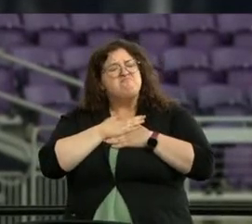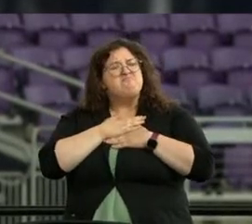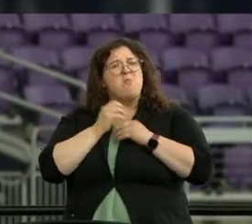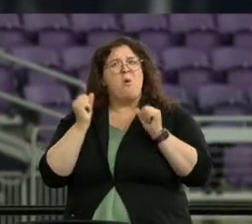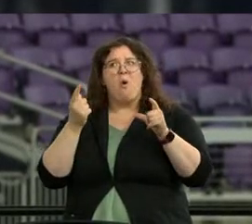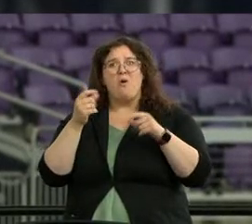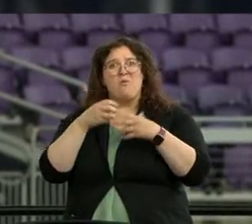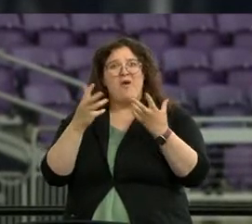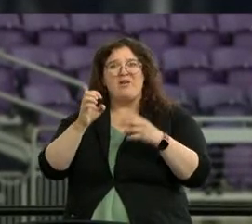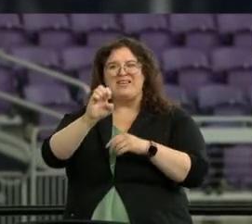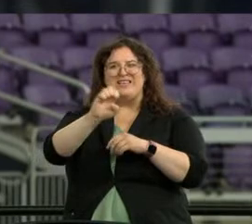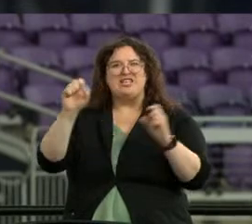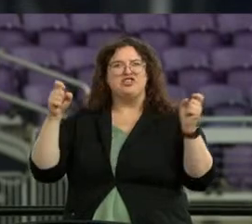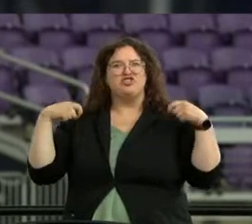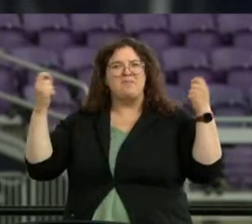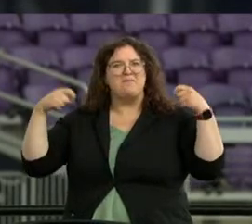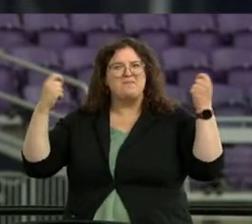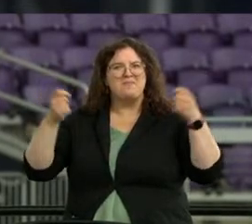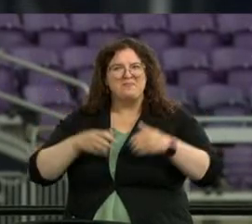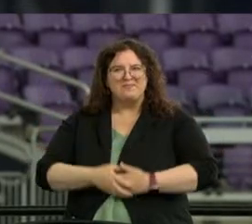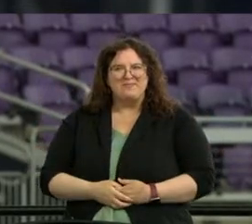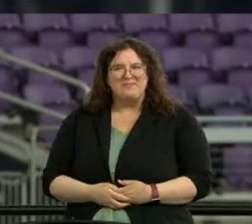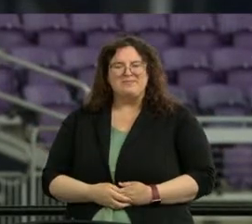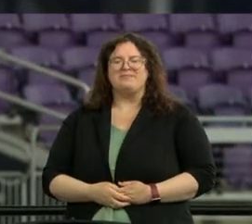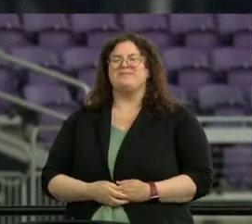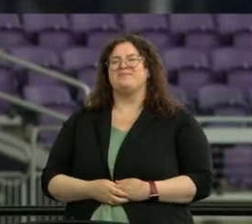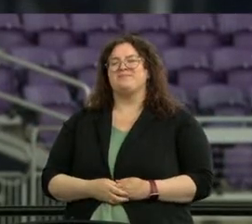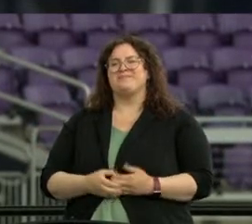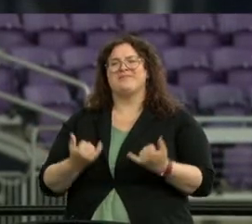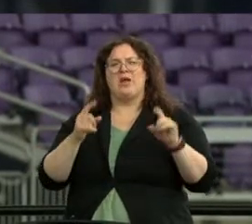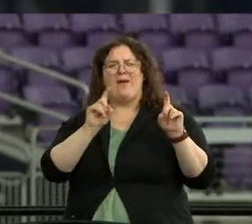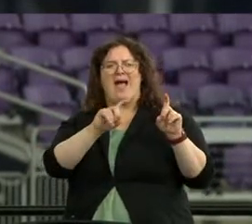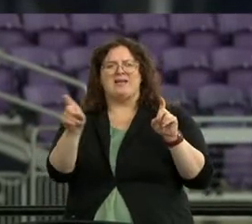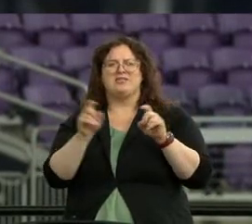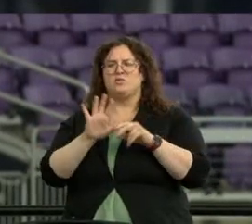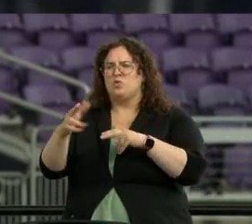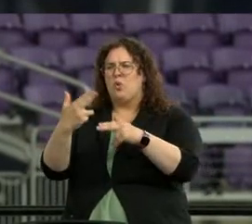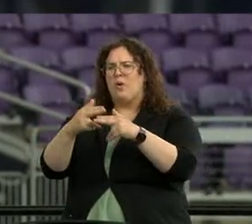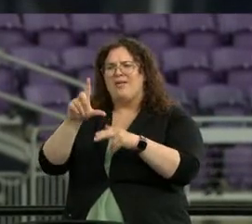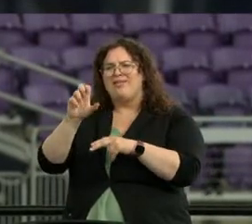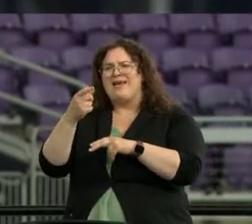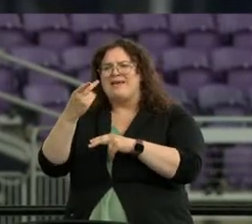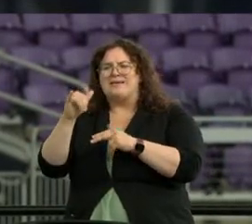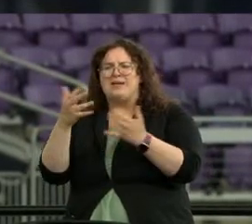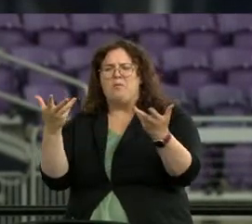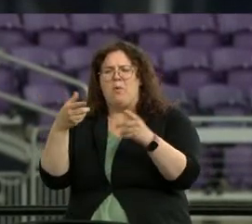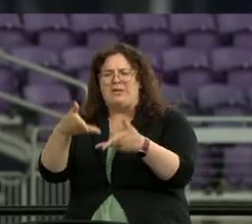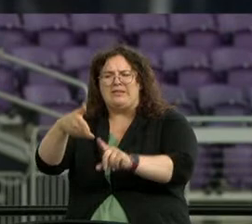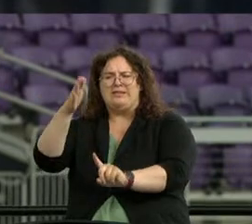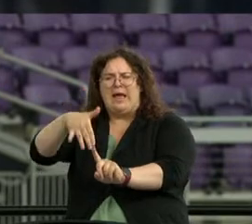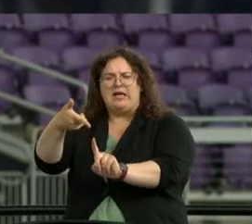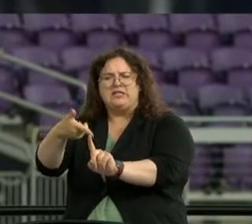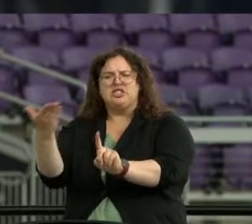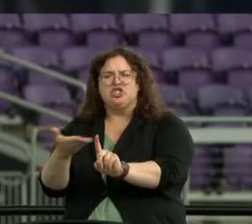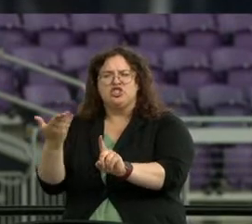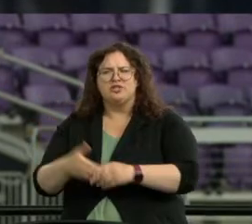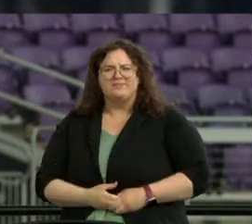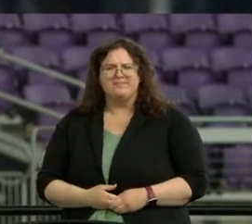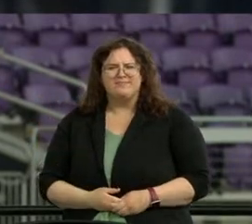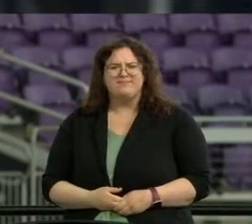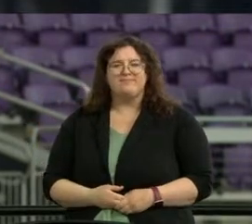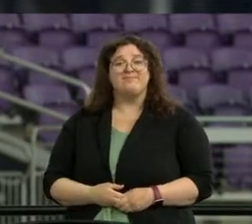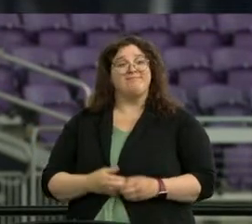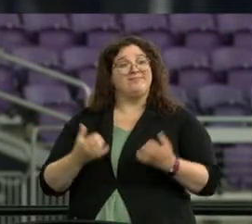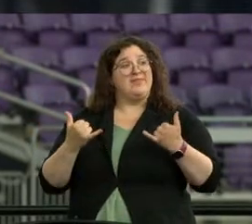Gym. And I ask you, what will your legacy be at MHS? It is now